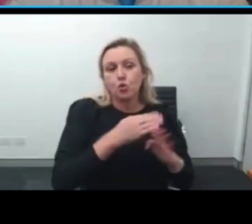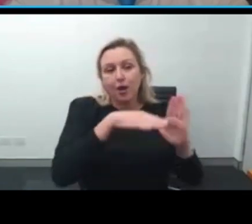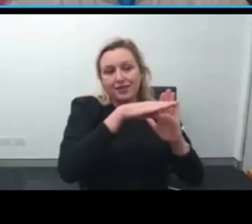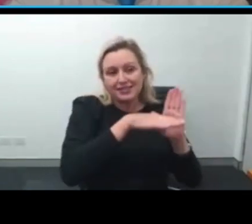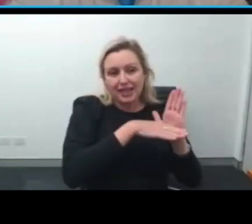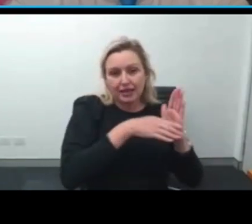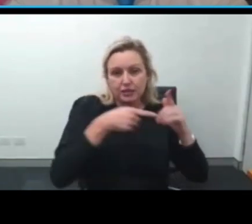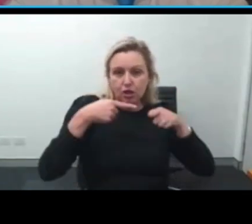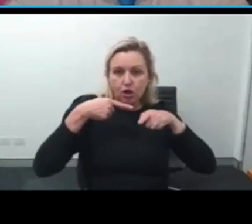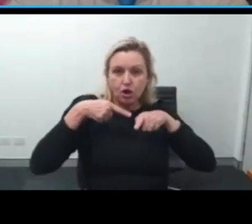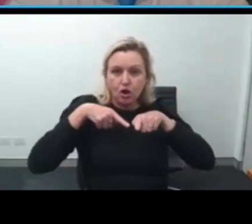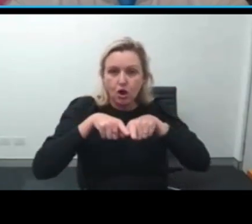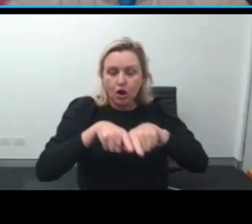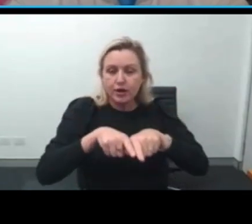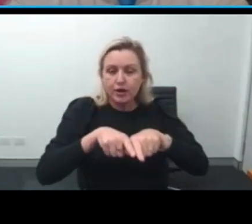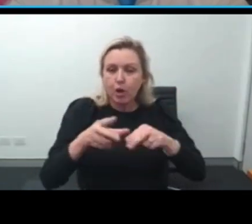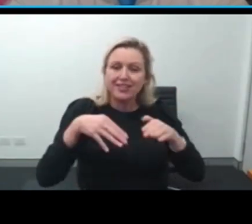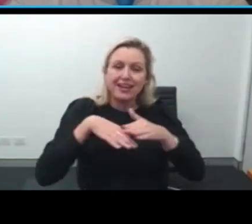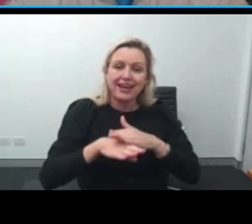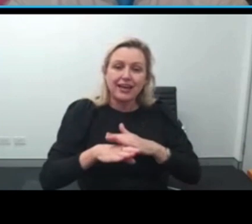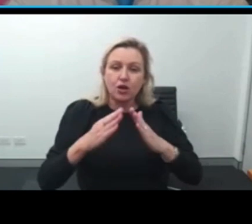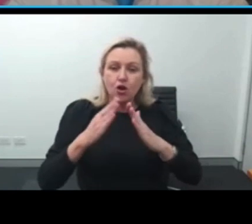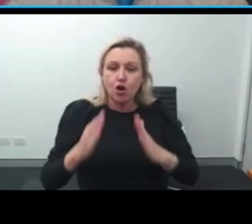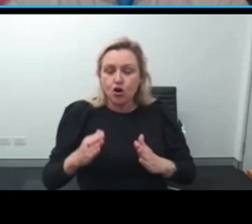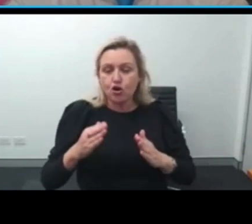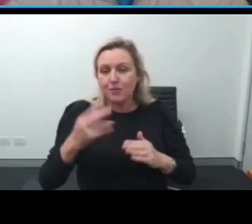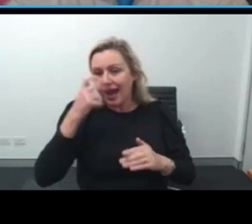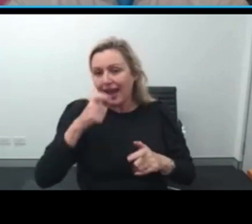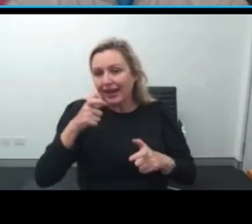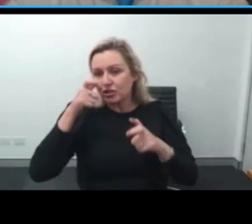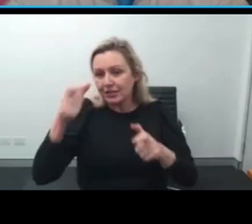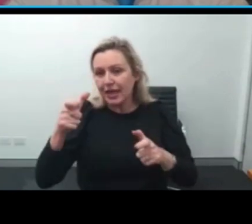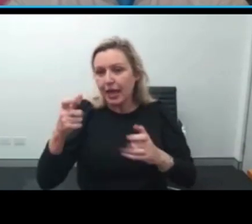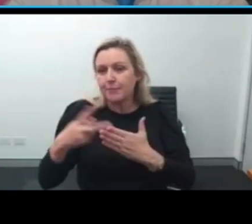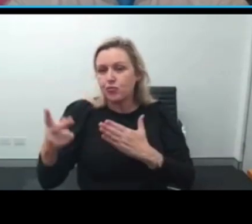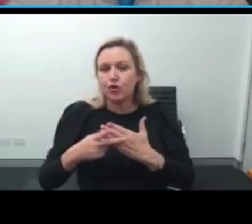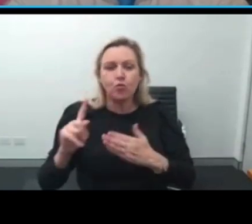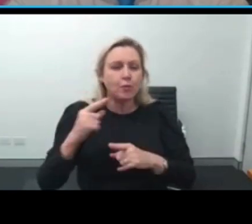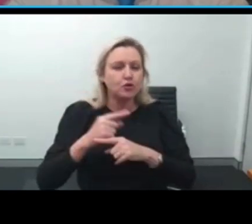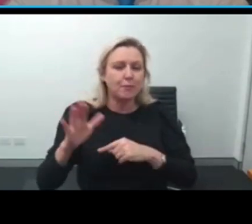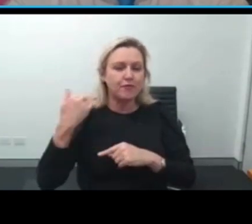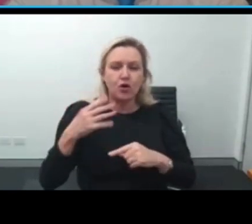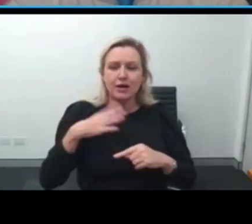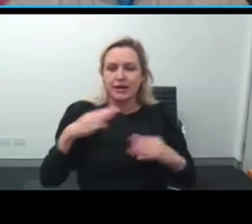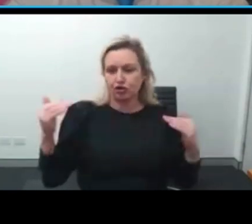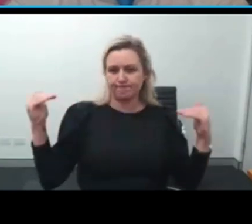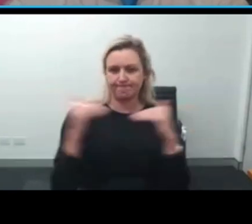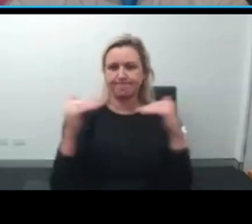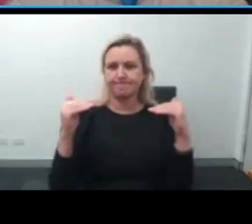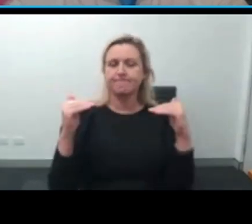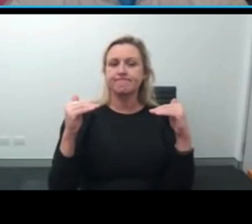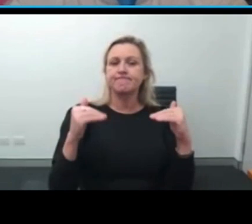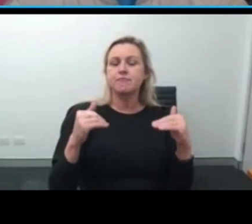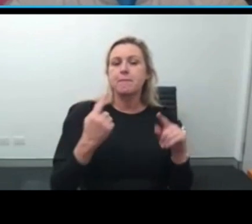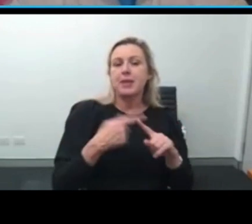align with the new in-home care aged care program that Nick Morgan was talking about earlier. And in addition, we had a number